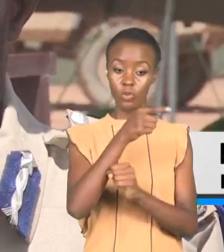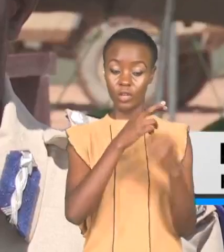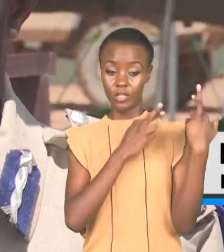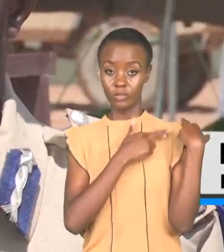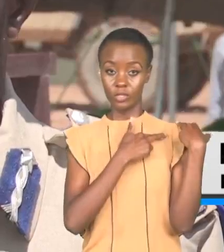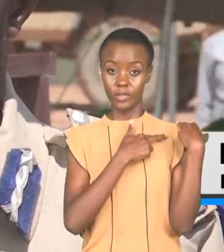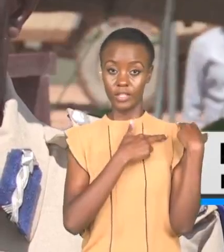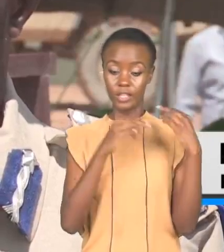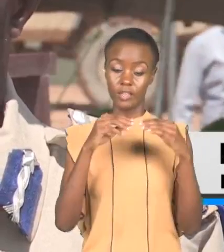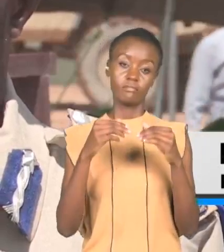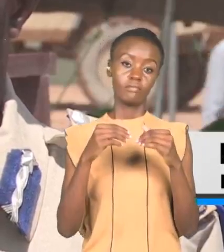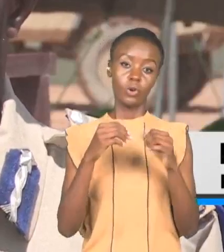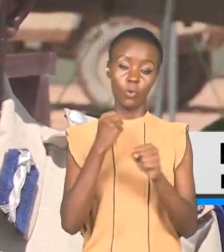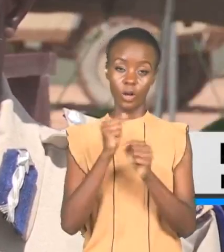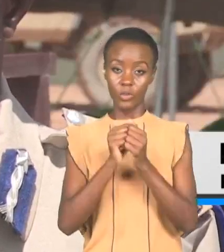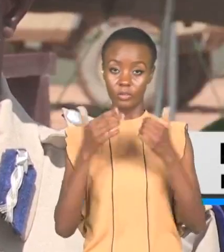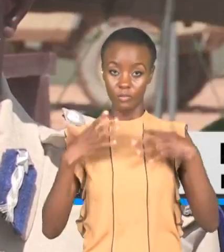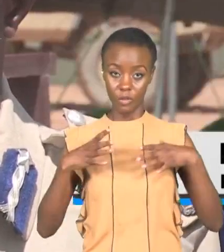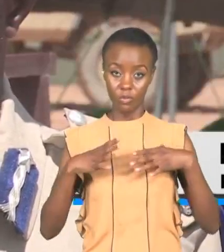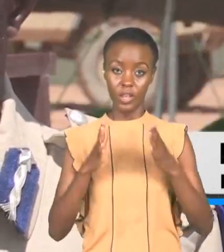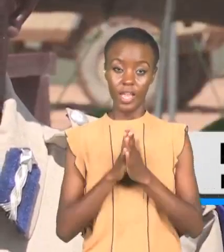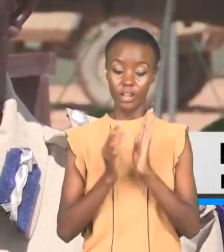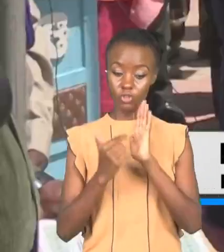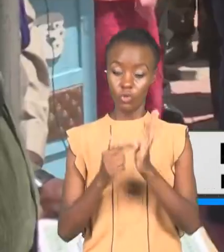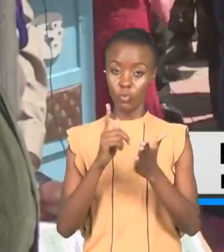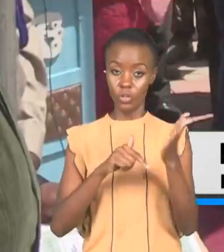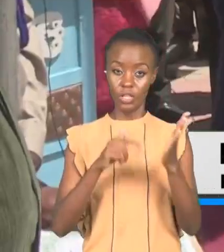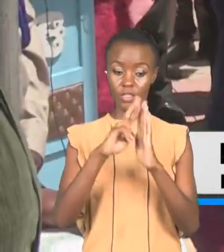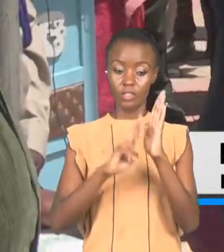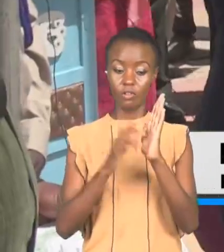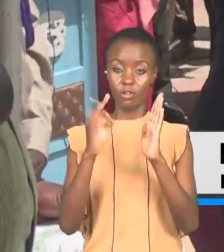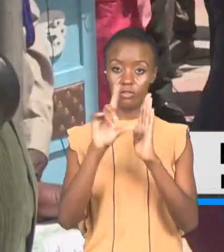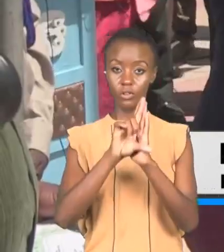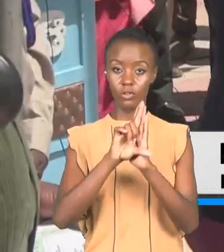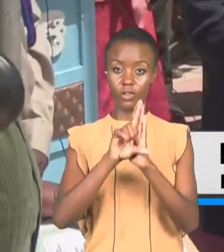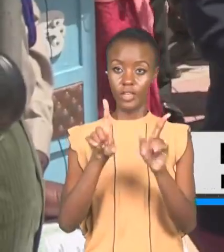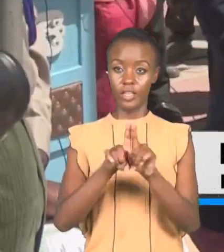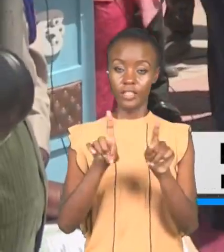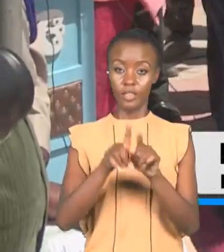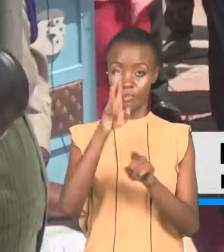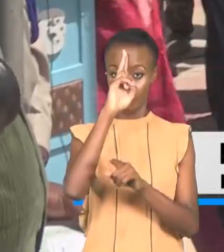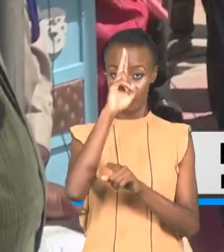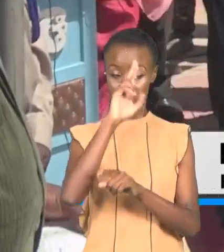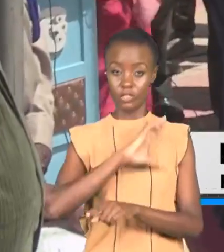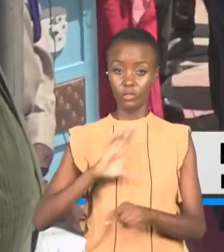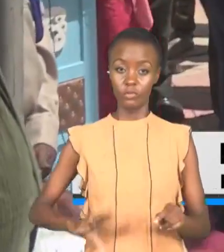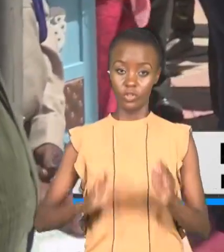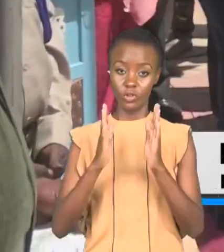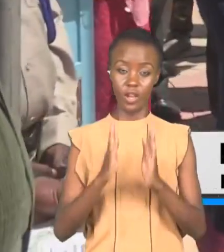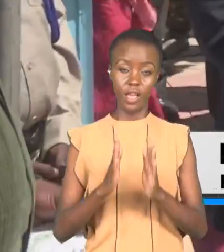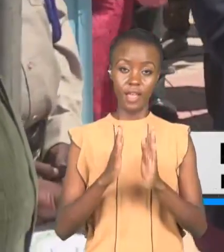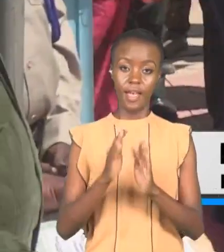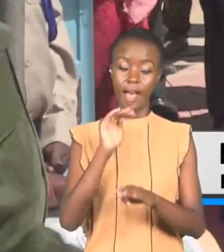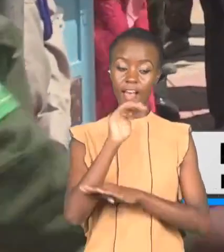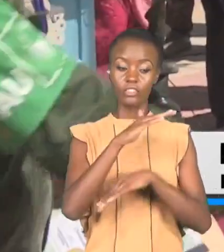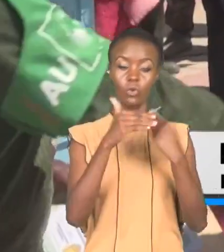with people justly and always observe the rule of law. Somali Police Commissioner General Bashir Abdi Mohammed urged